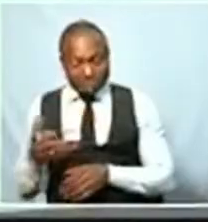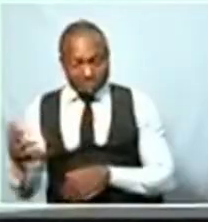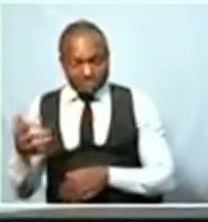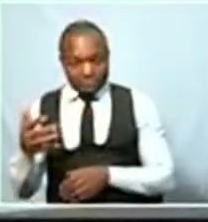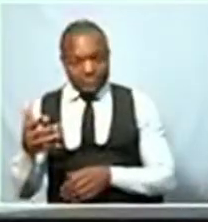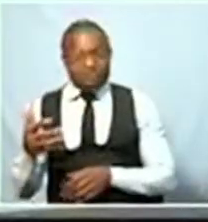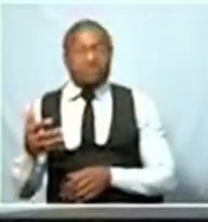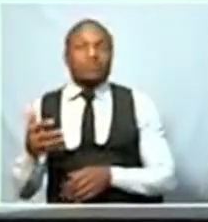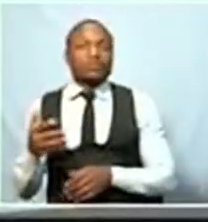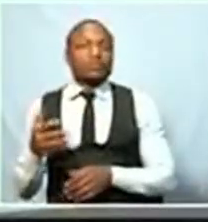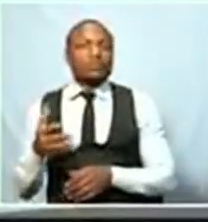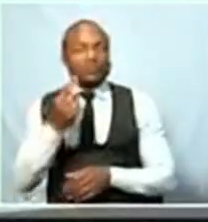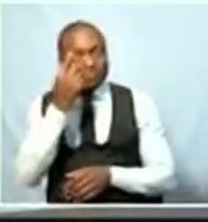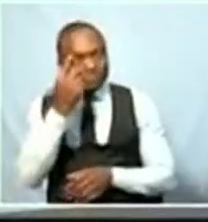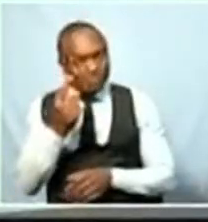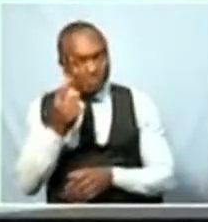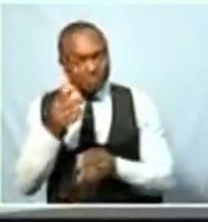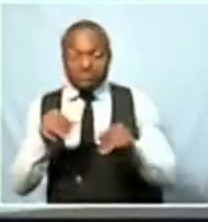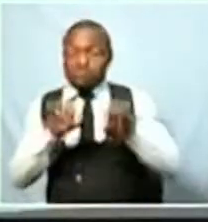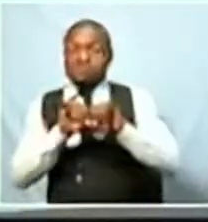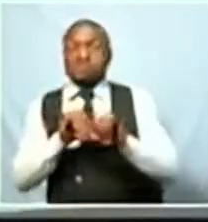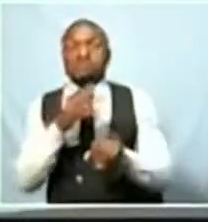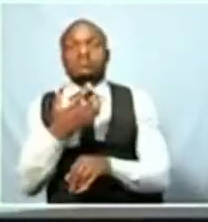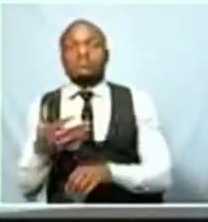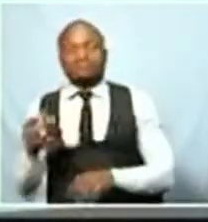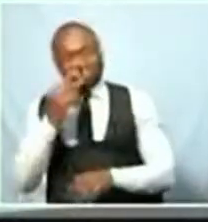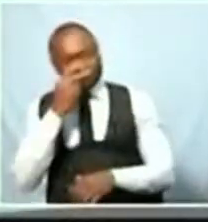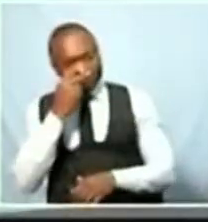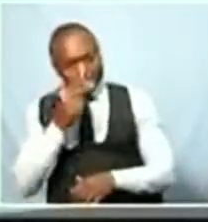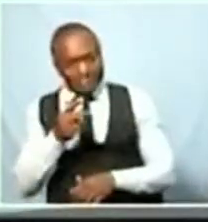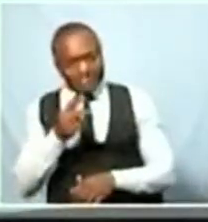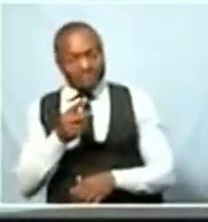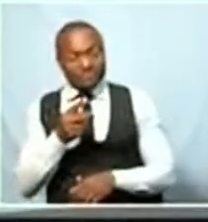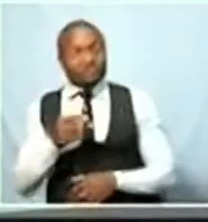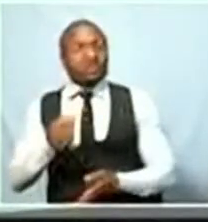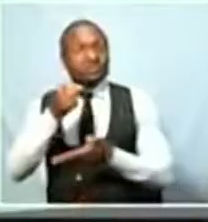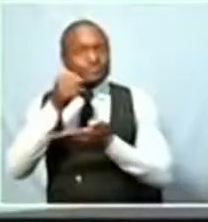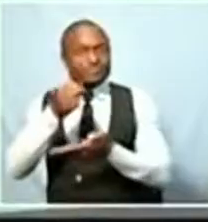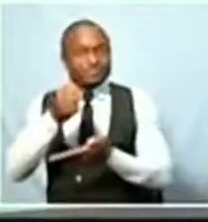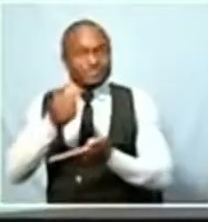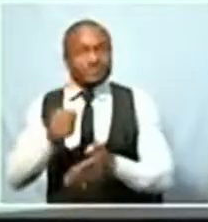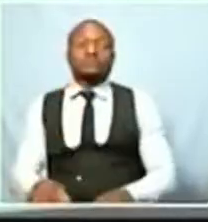mean it's key, it's one of the key things that you look at when you are actually budgeting.